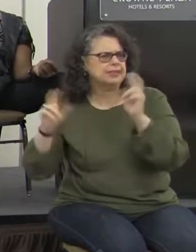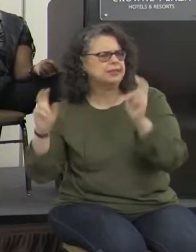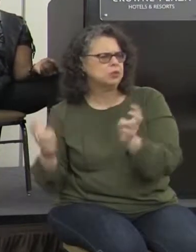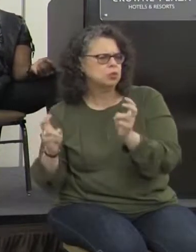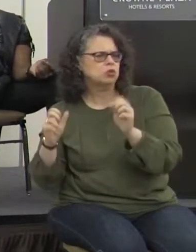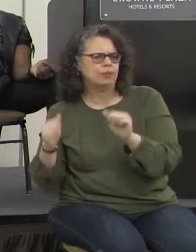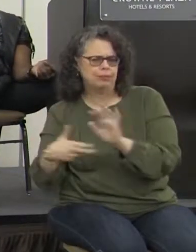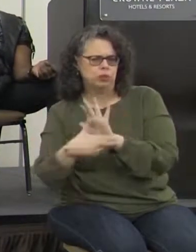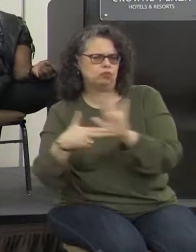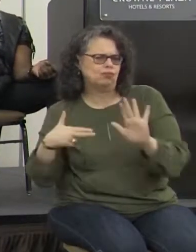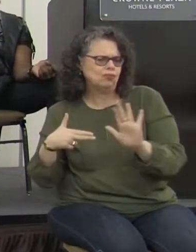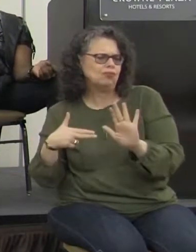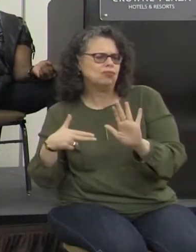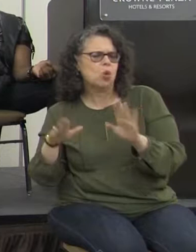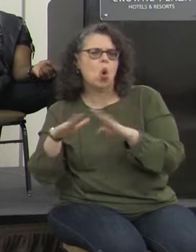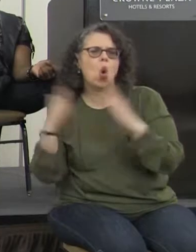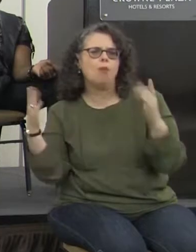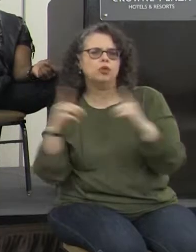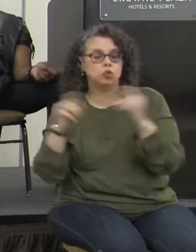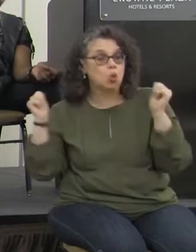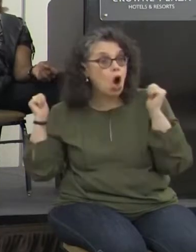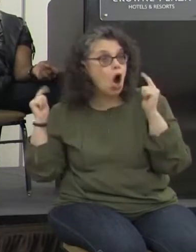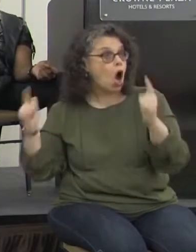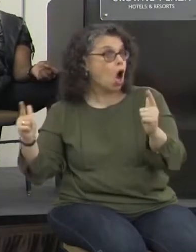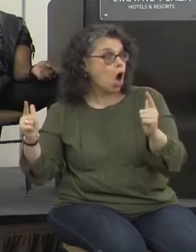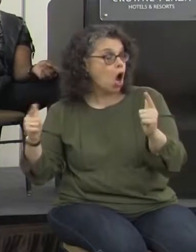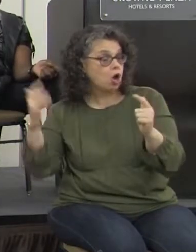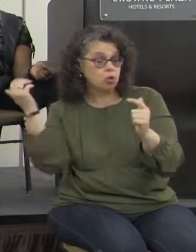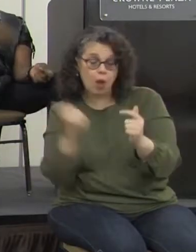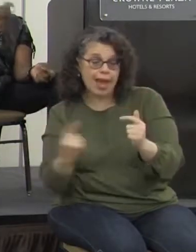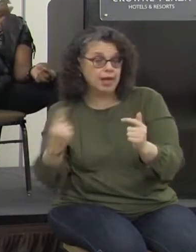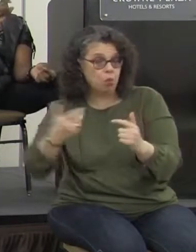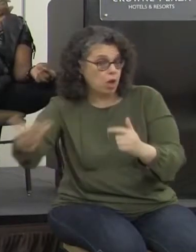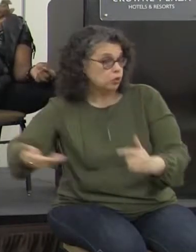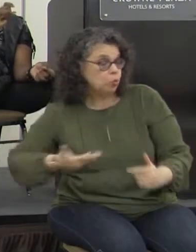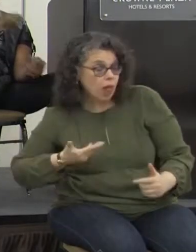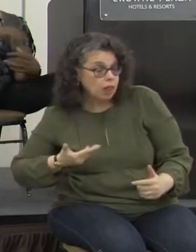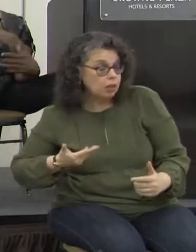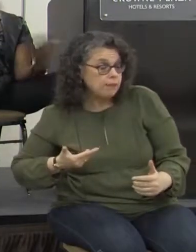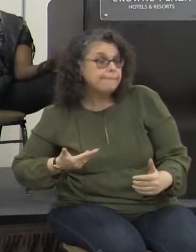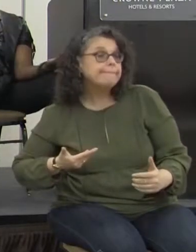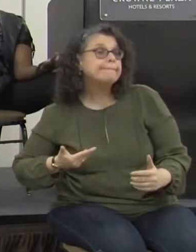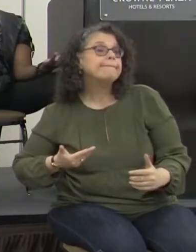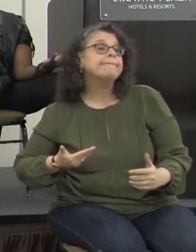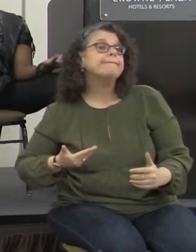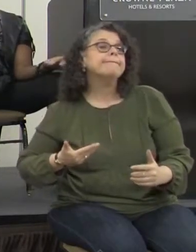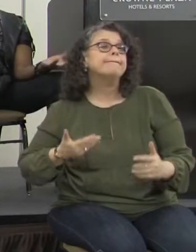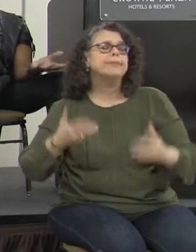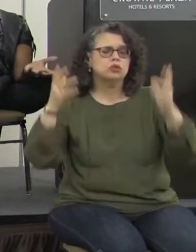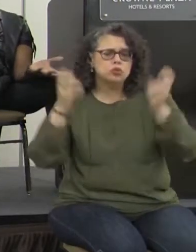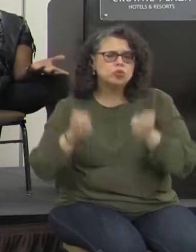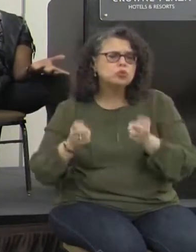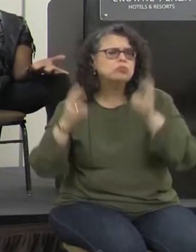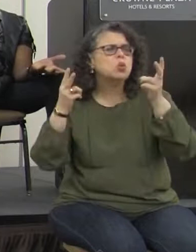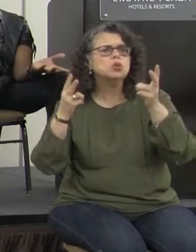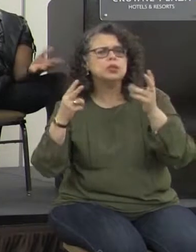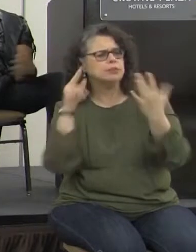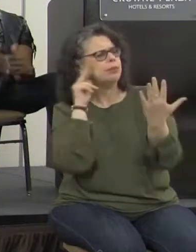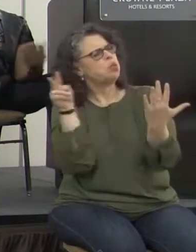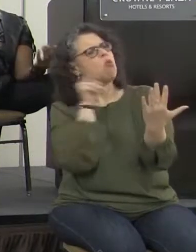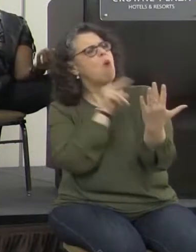that tagline of open to all or anyone's welcome, because you're putting it out there and everyone's going to read